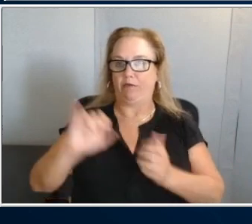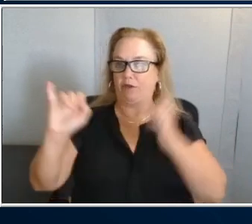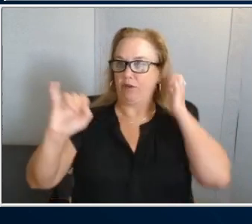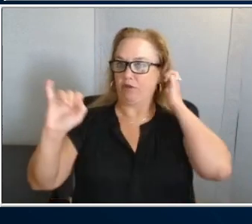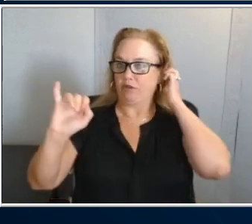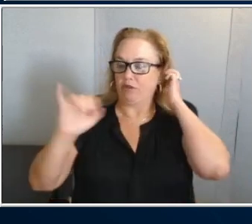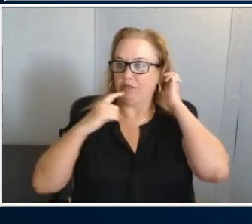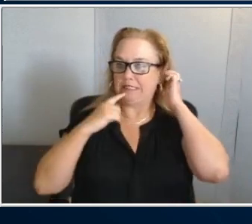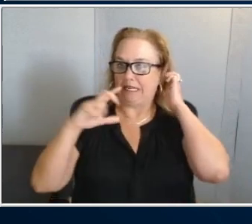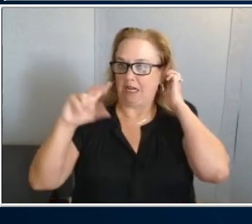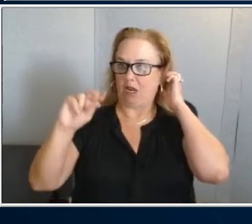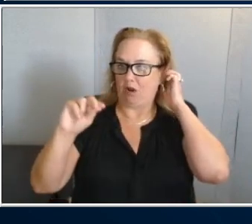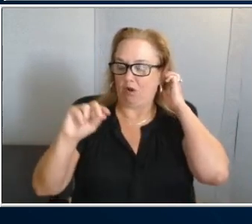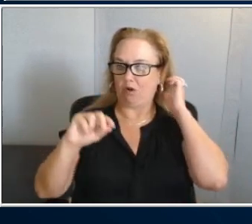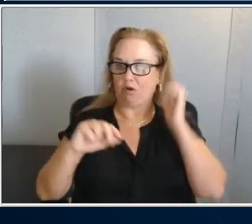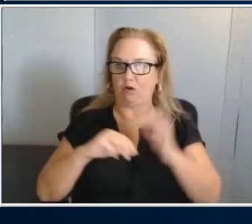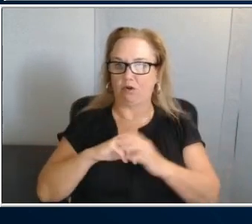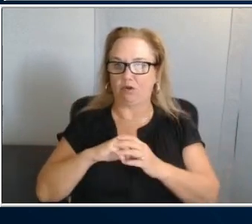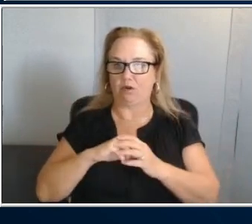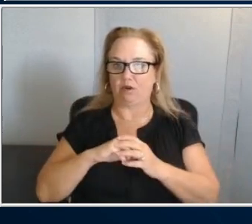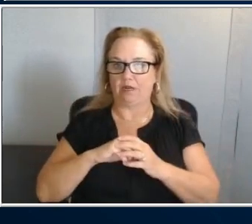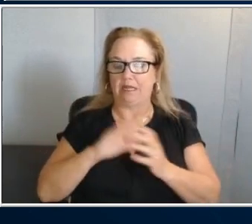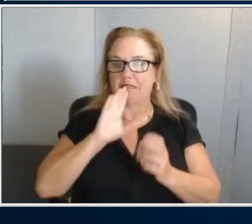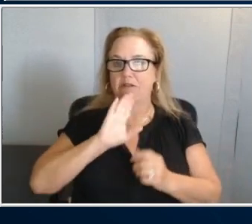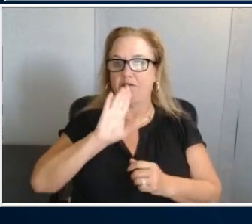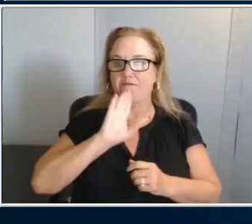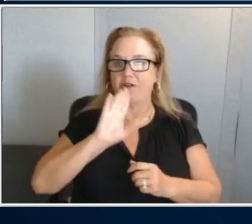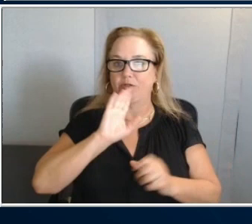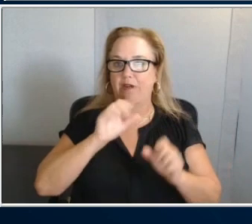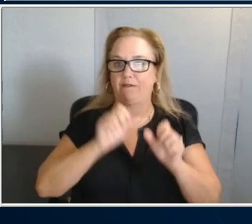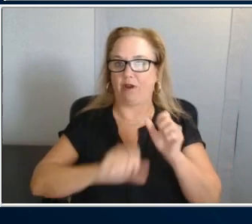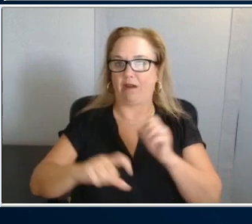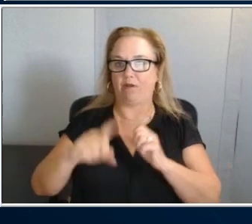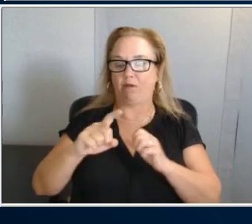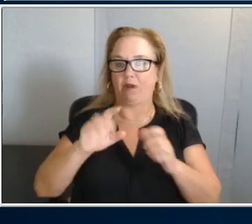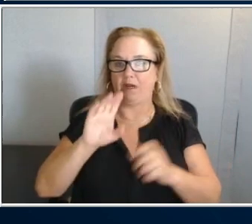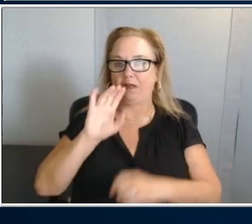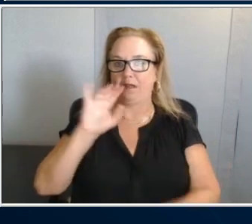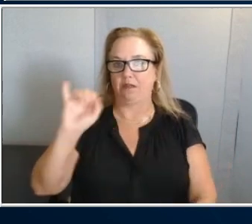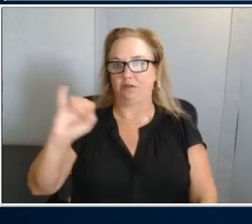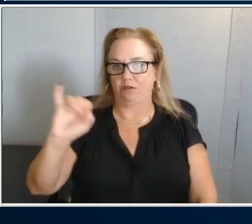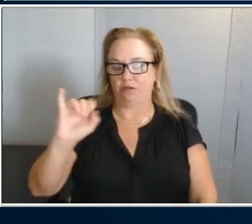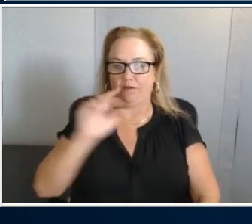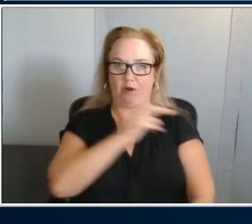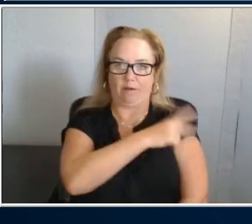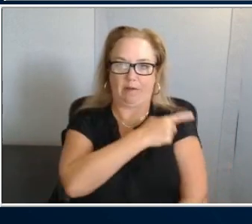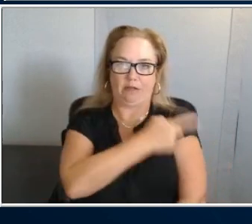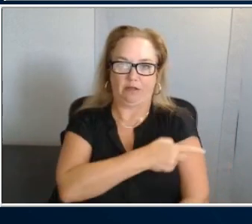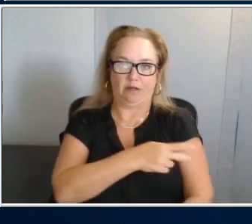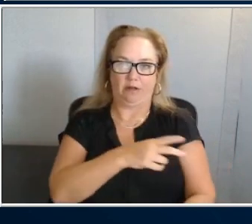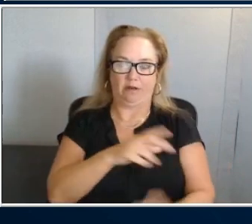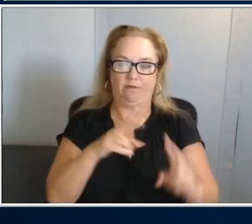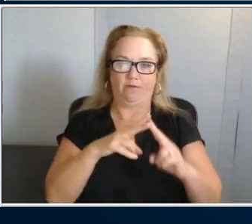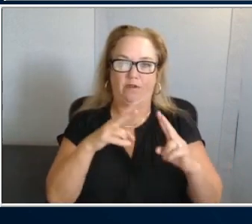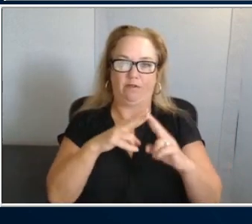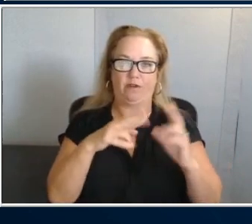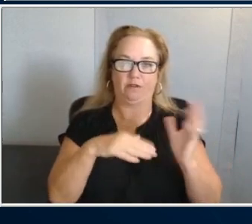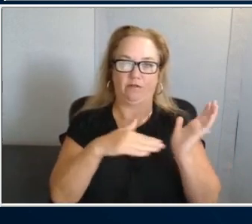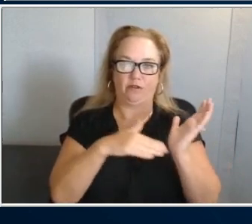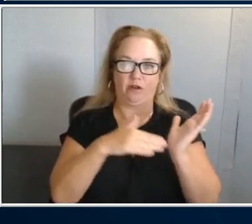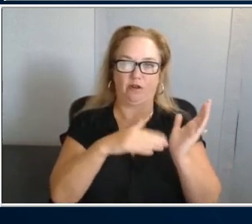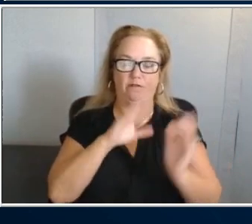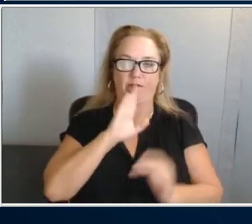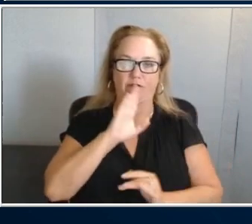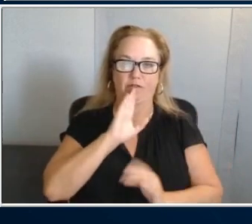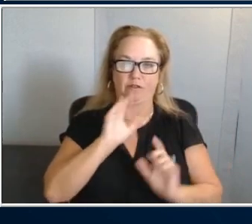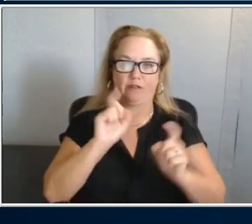said no. It's so frustrating for everyone navigating insurance. It's frustrating for patients. It must be really frustrating for doctors who want to give